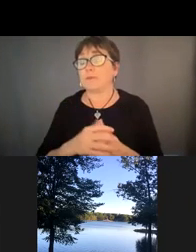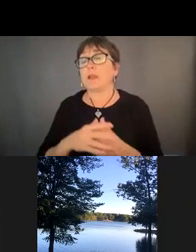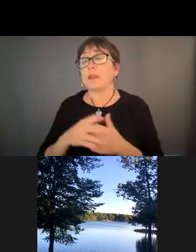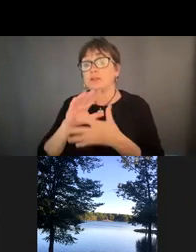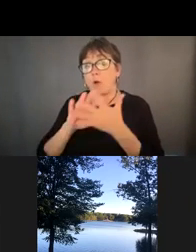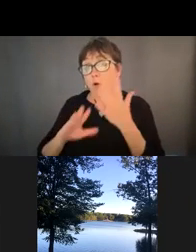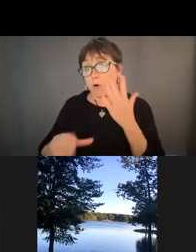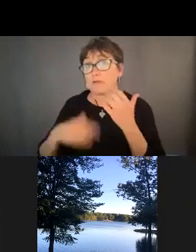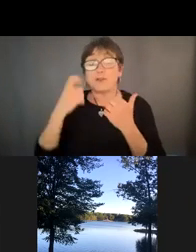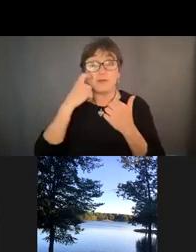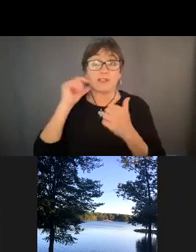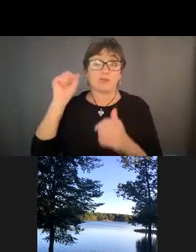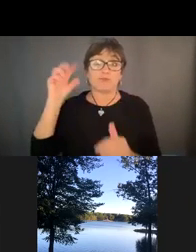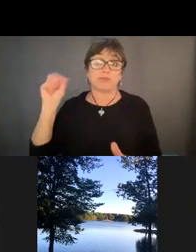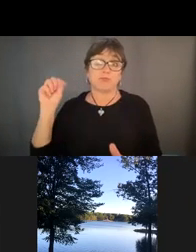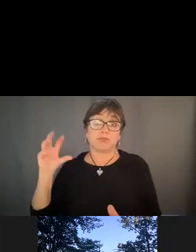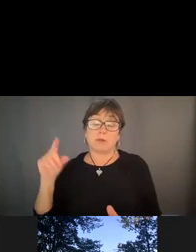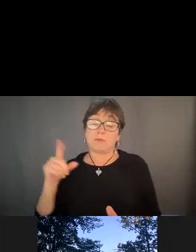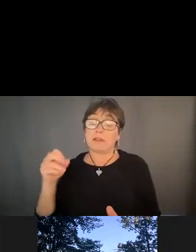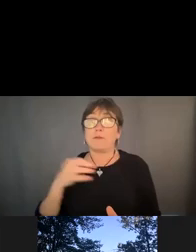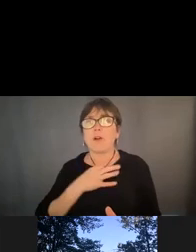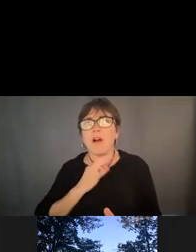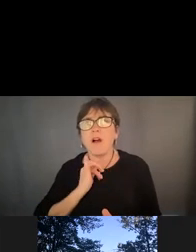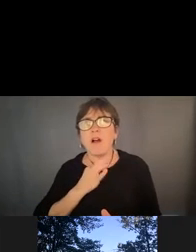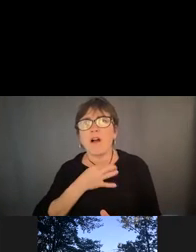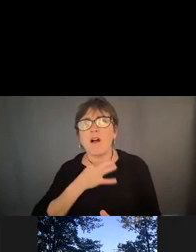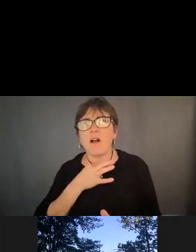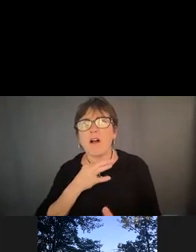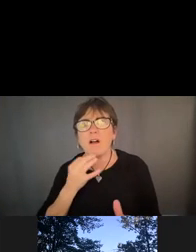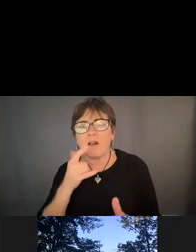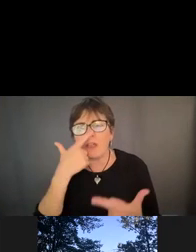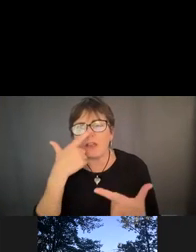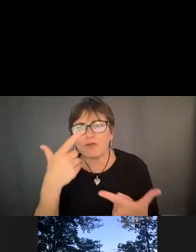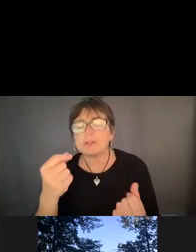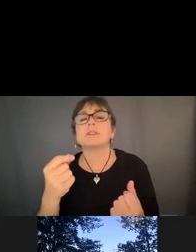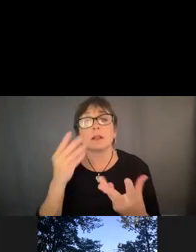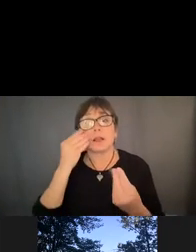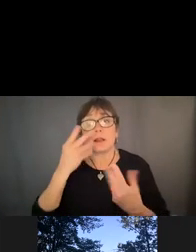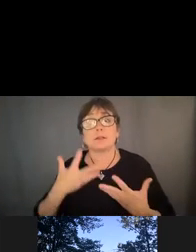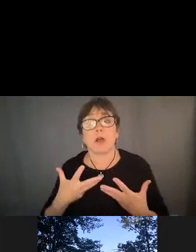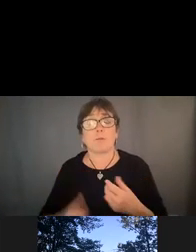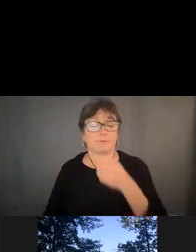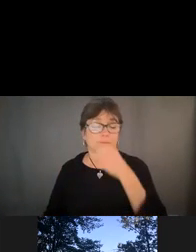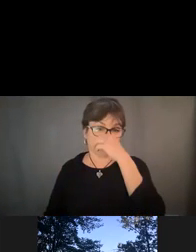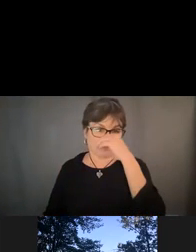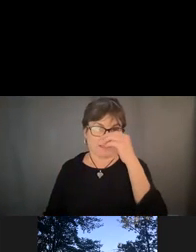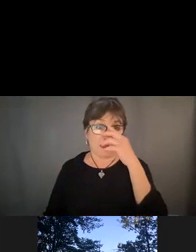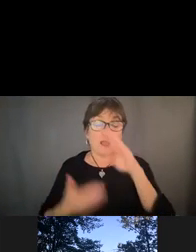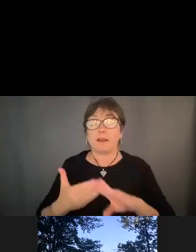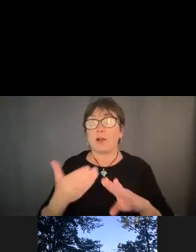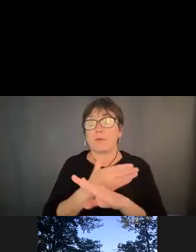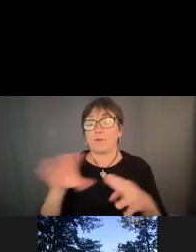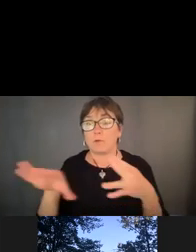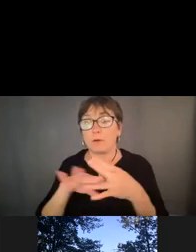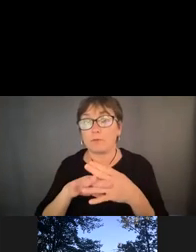you, please, you know, let us know. So this right now is actually, before we jump to break, because we're a